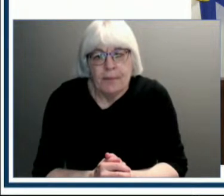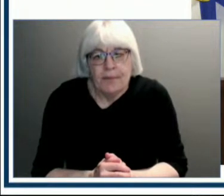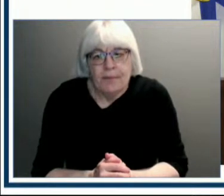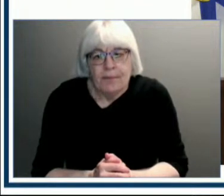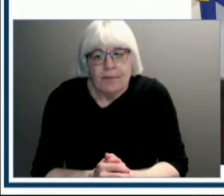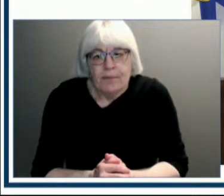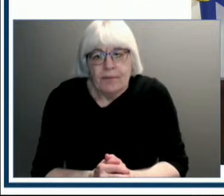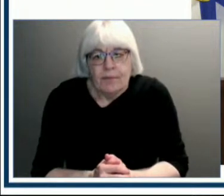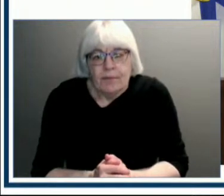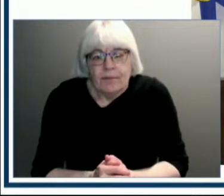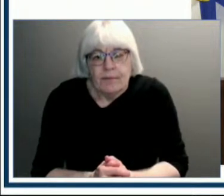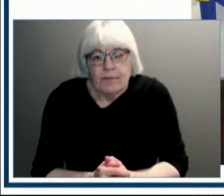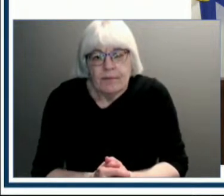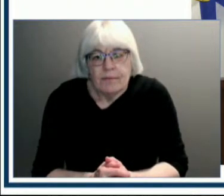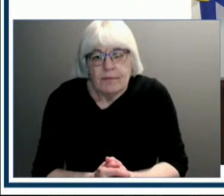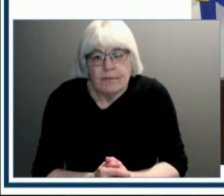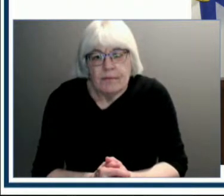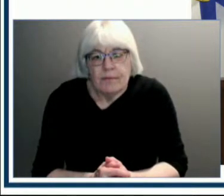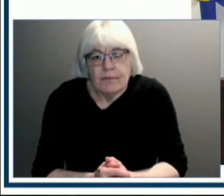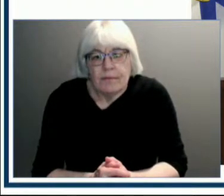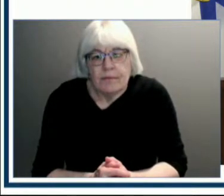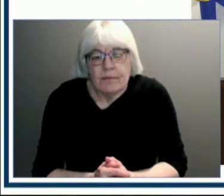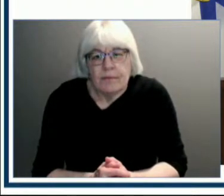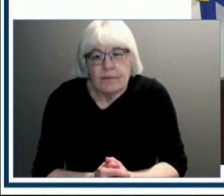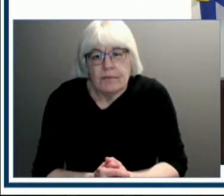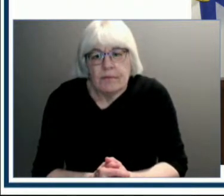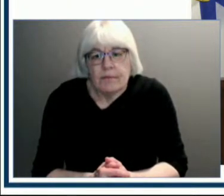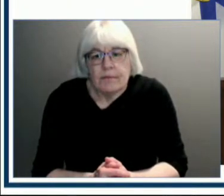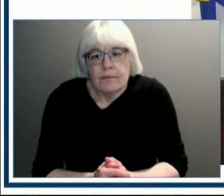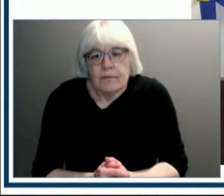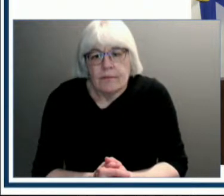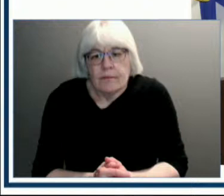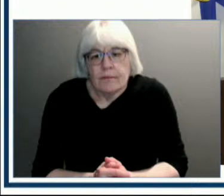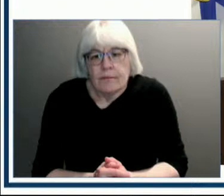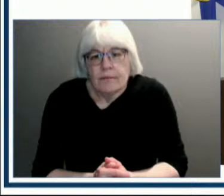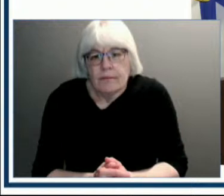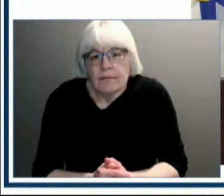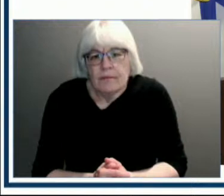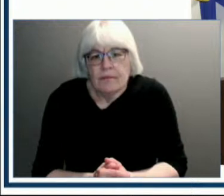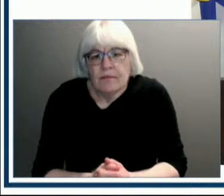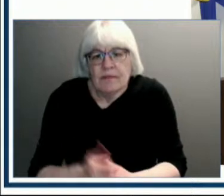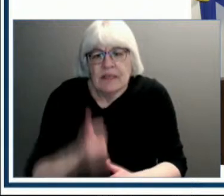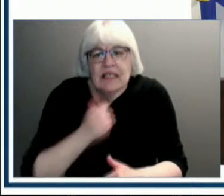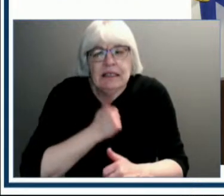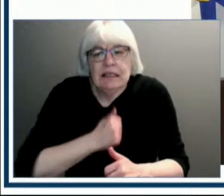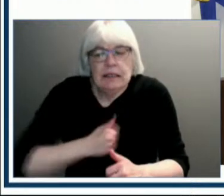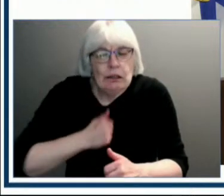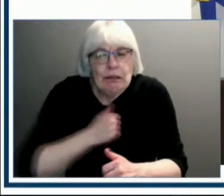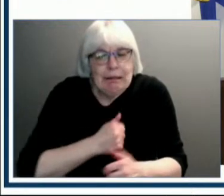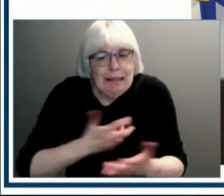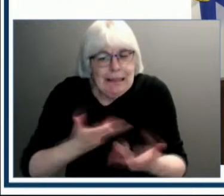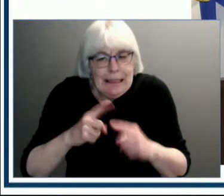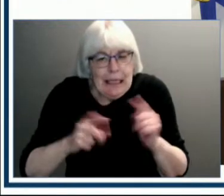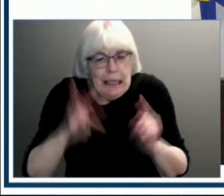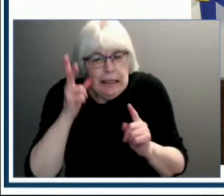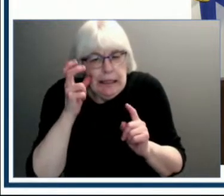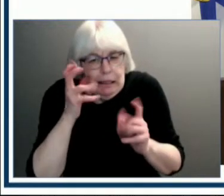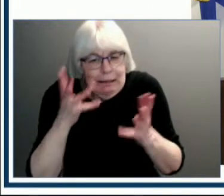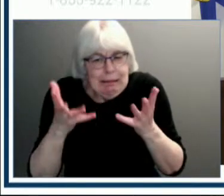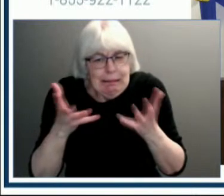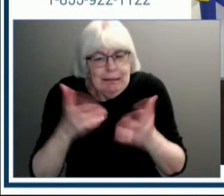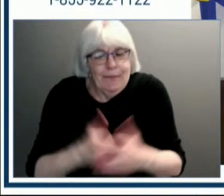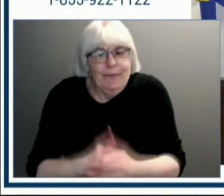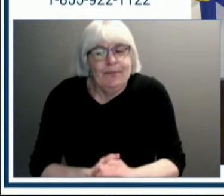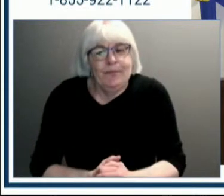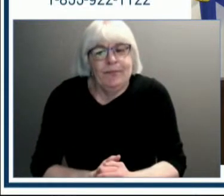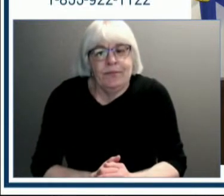best protection against the Omicron variant, but they're pretty hard to find. I'm just wondering, do we